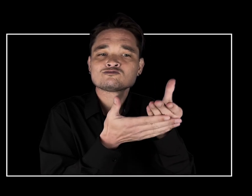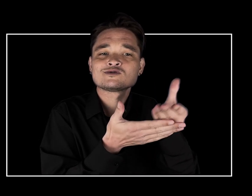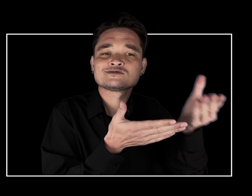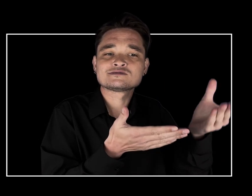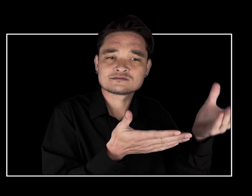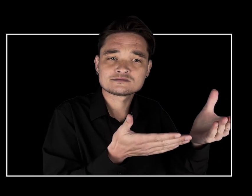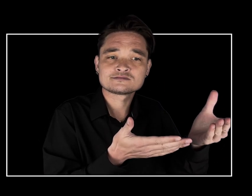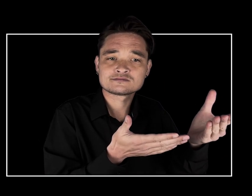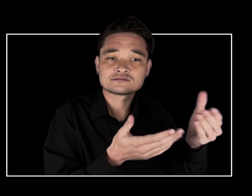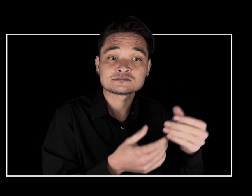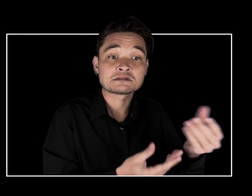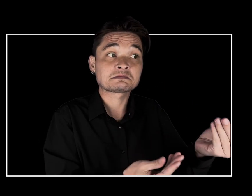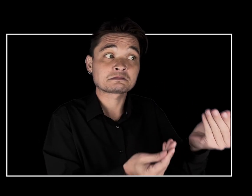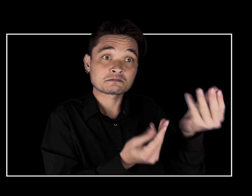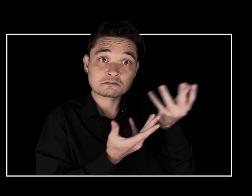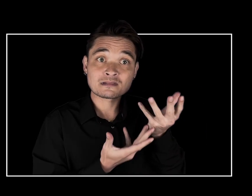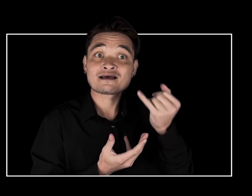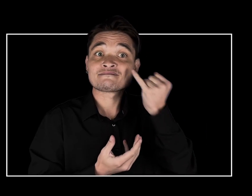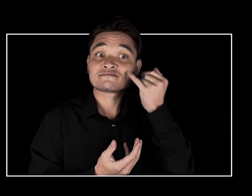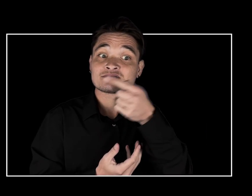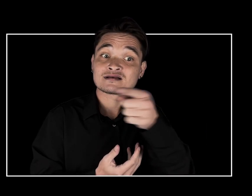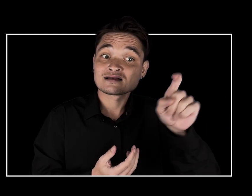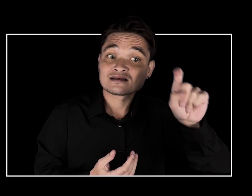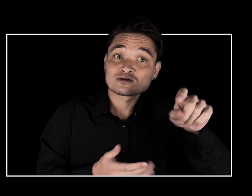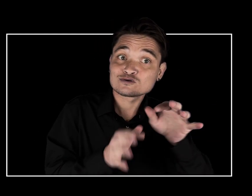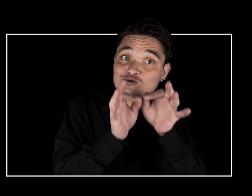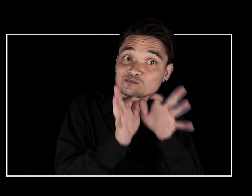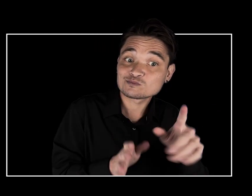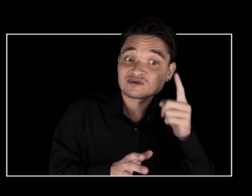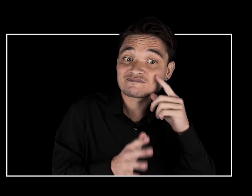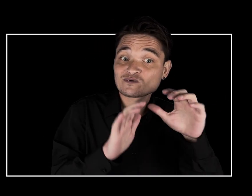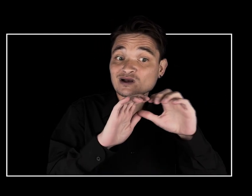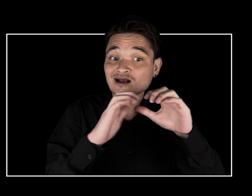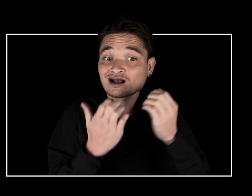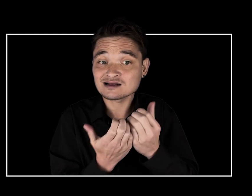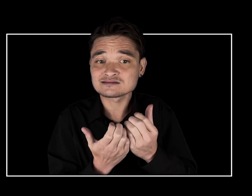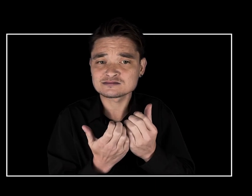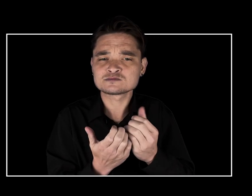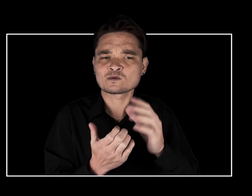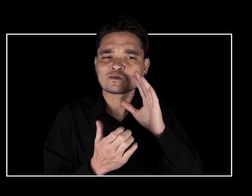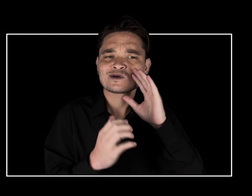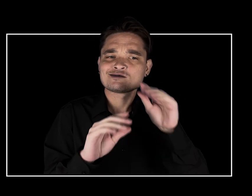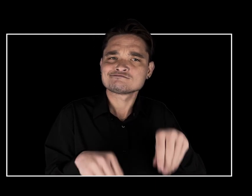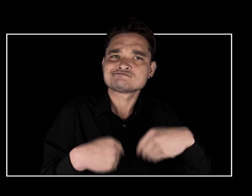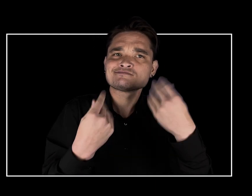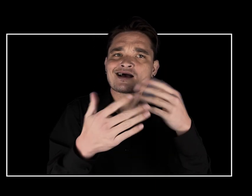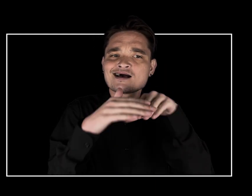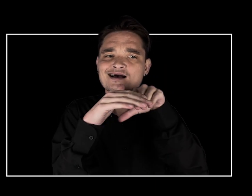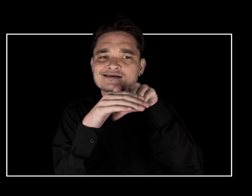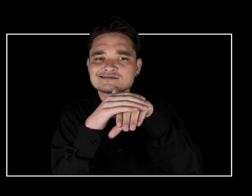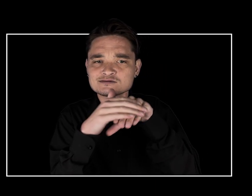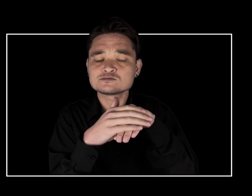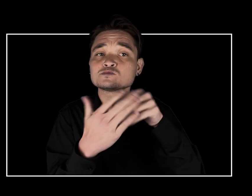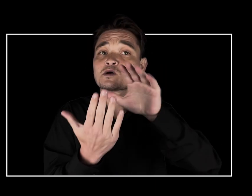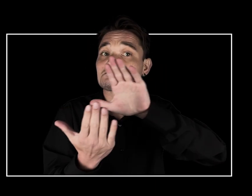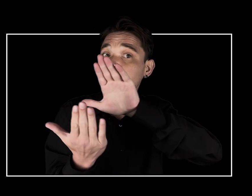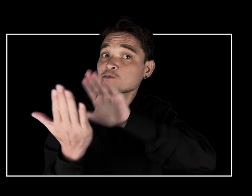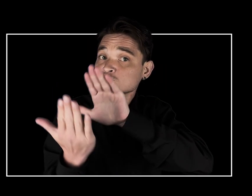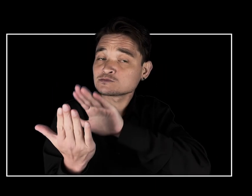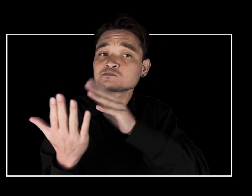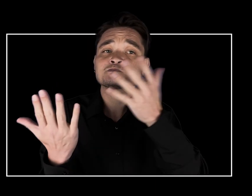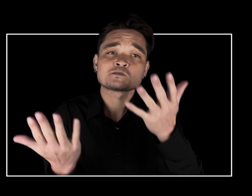us know if you will need an interpreter during the class, as many providers have access to in-person or